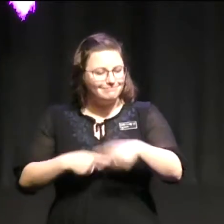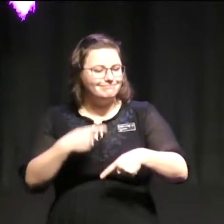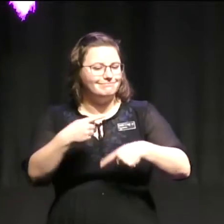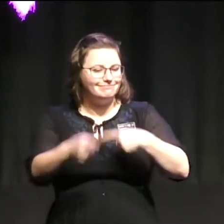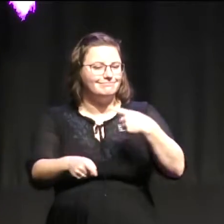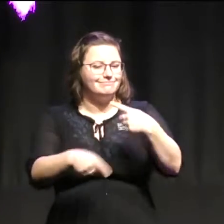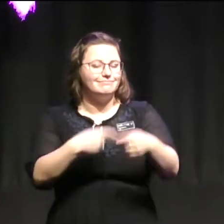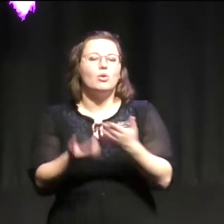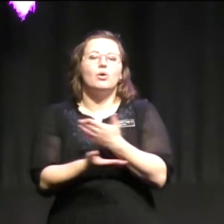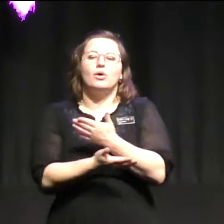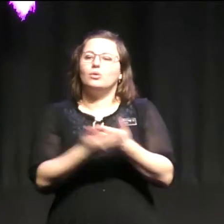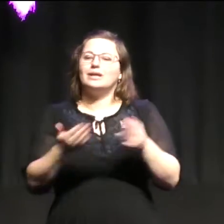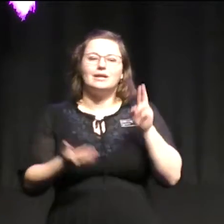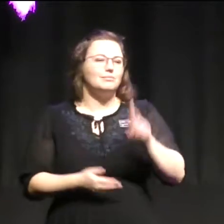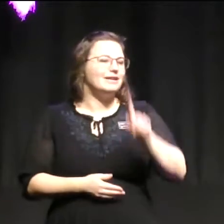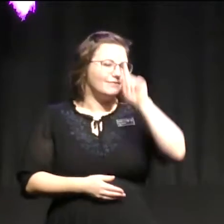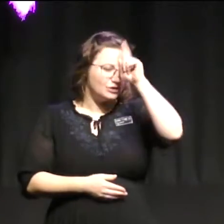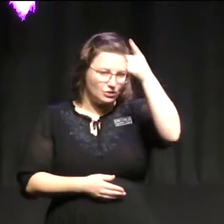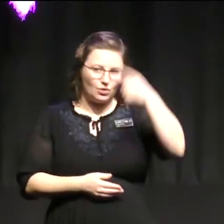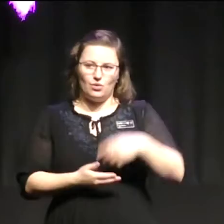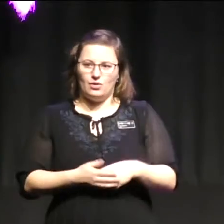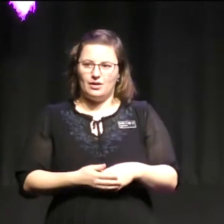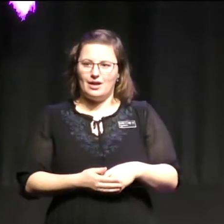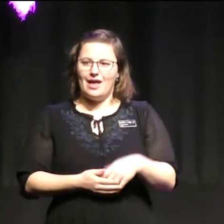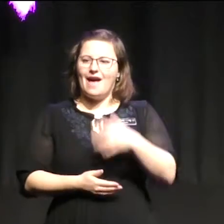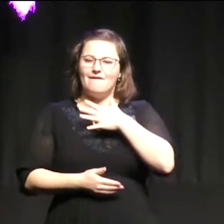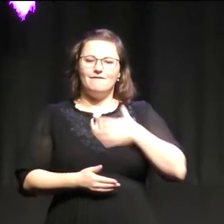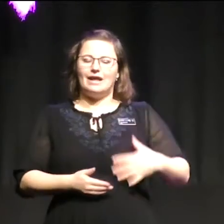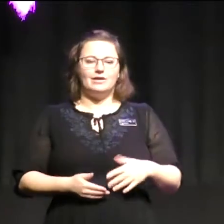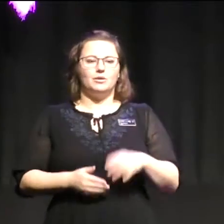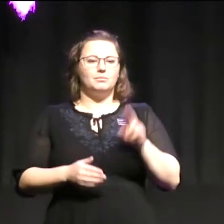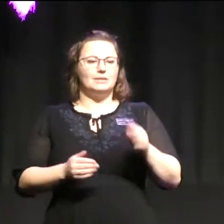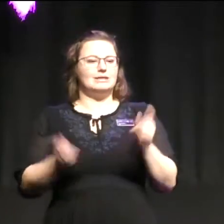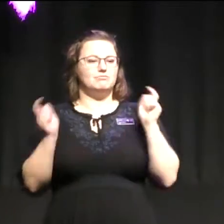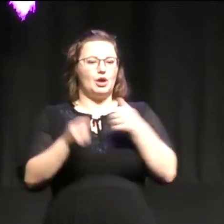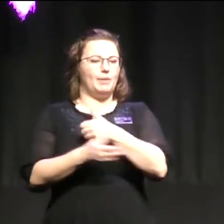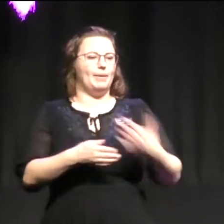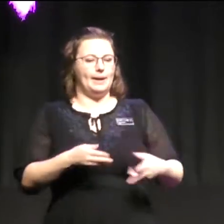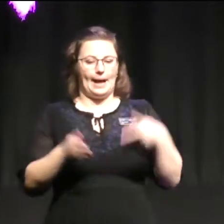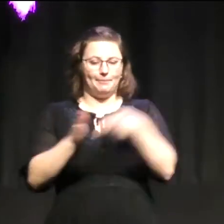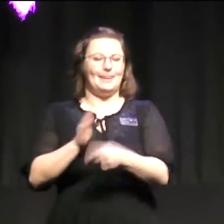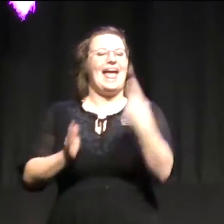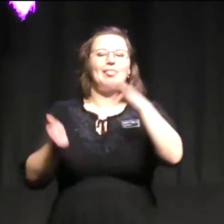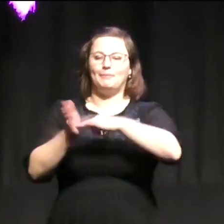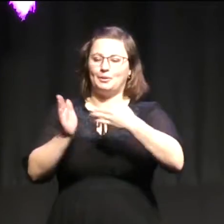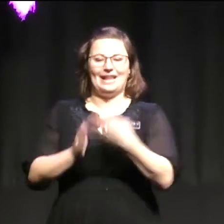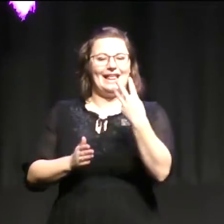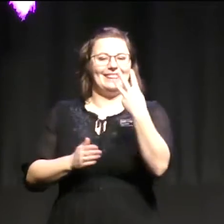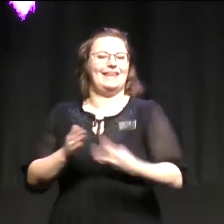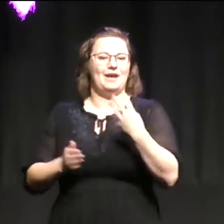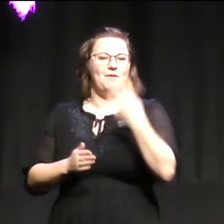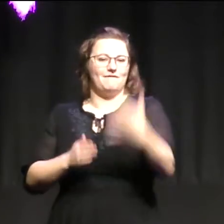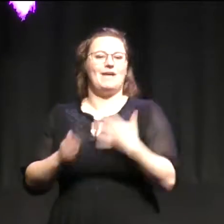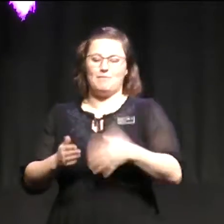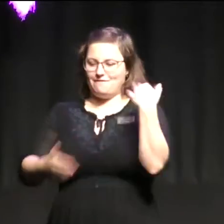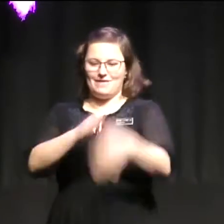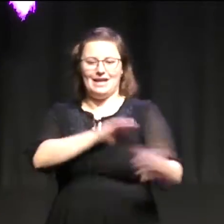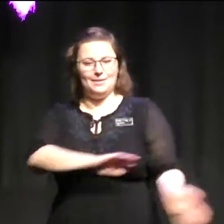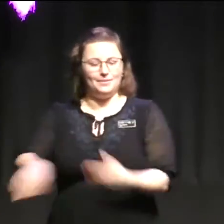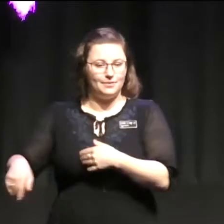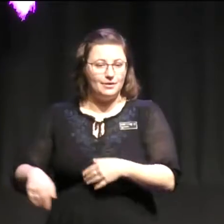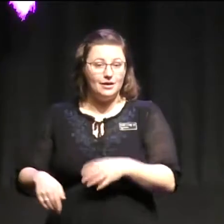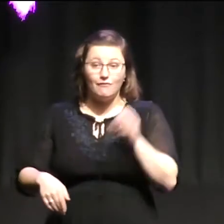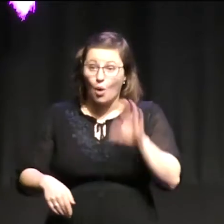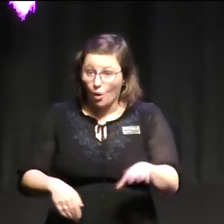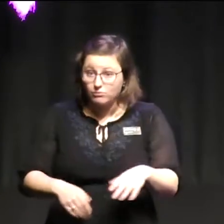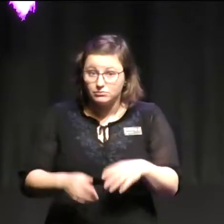nobody really understands this. Poverty cannot be ended in a project of 3 or 5 years. Otherwise, this world